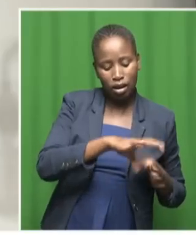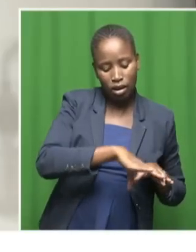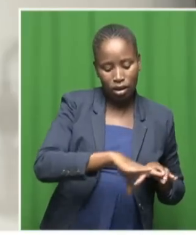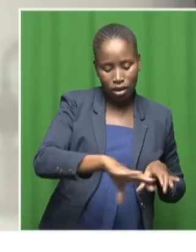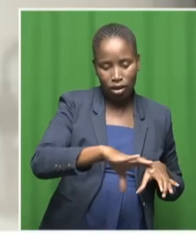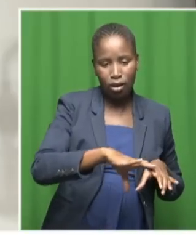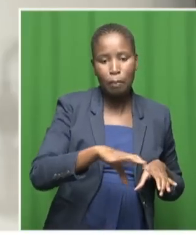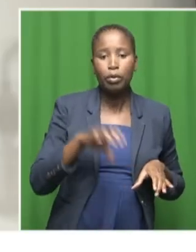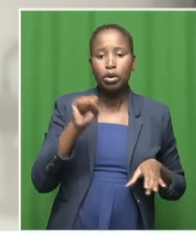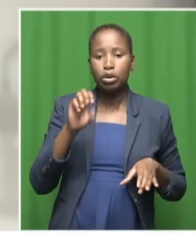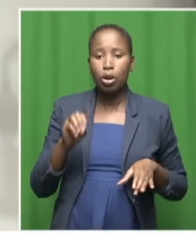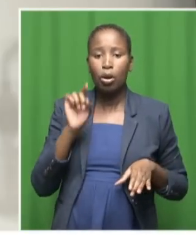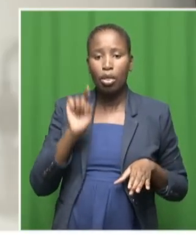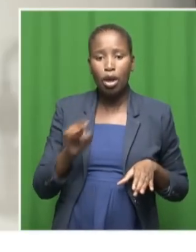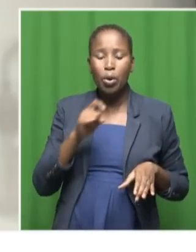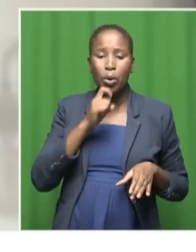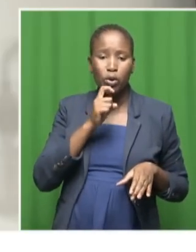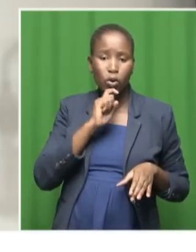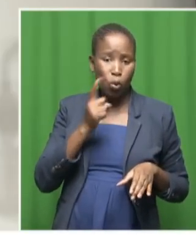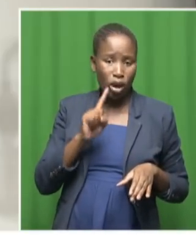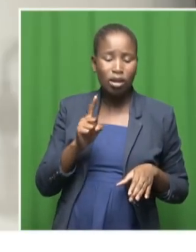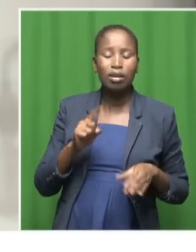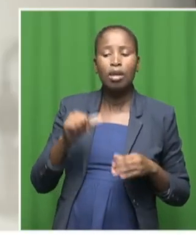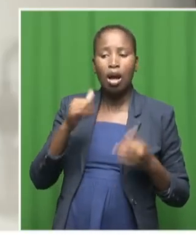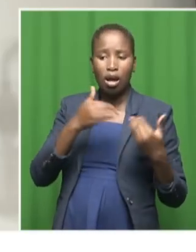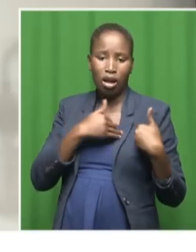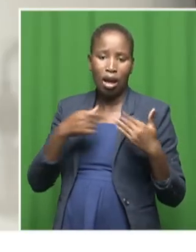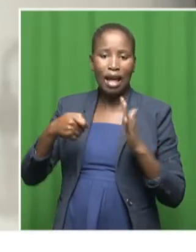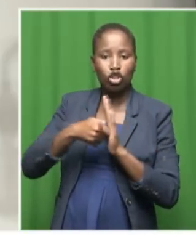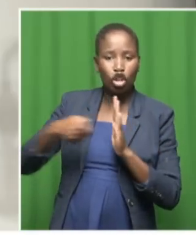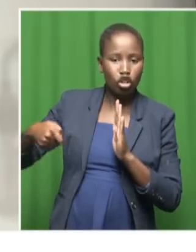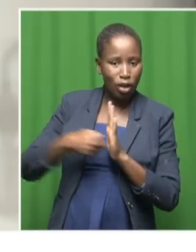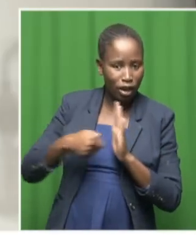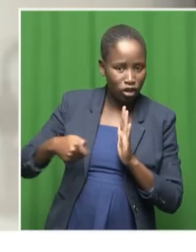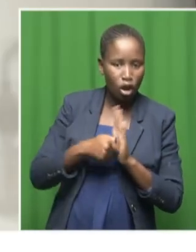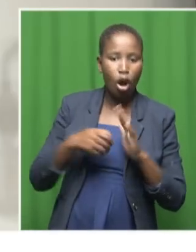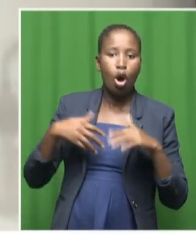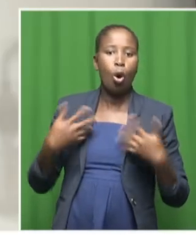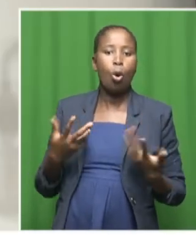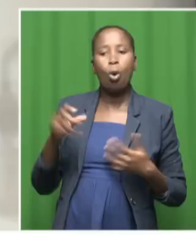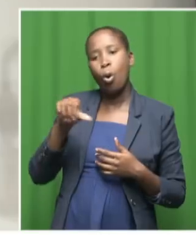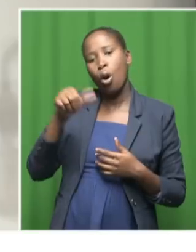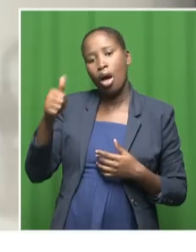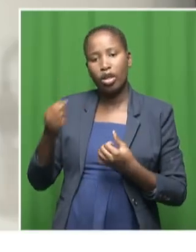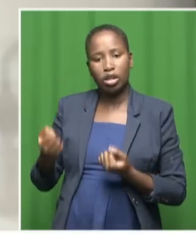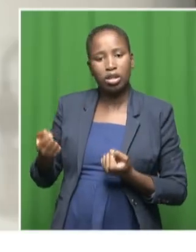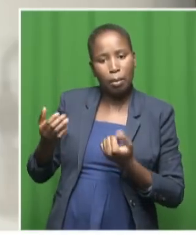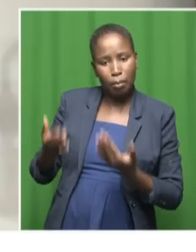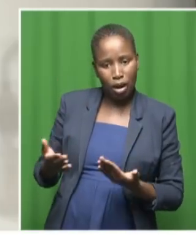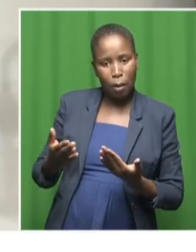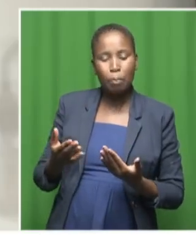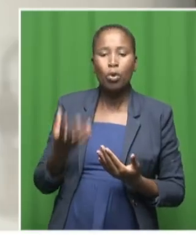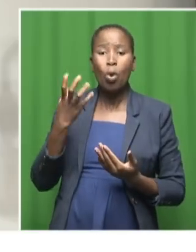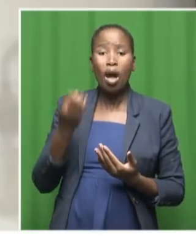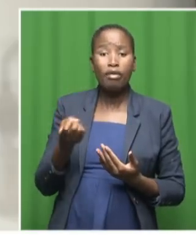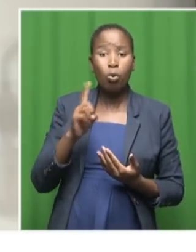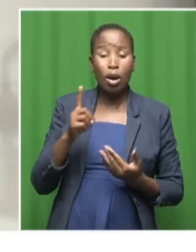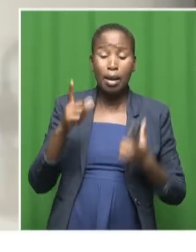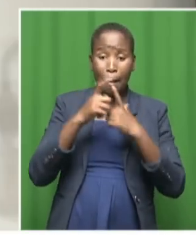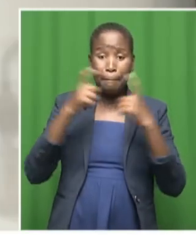network with generators and other power supplies. We're doing that as far as possible. We've got a big pump